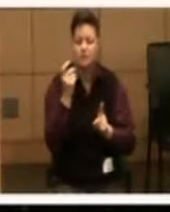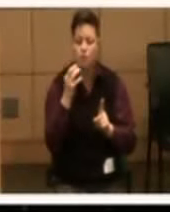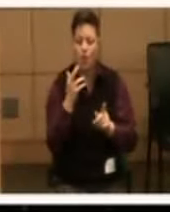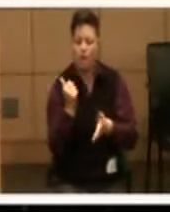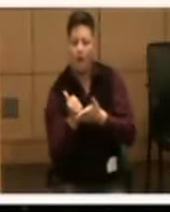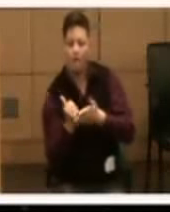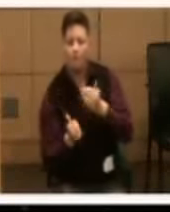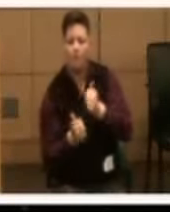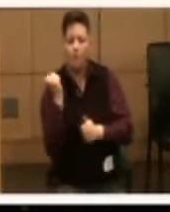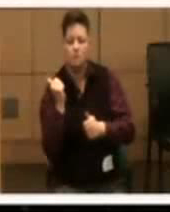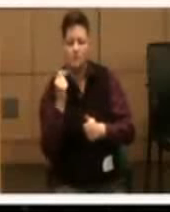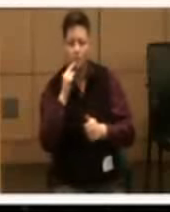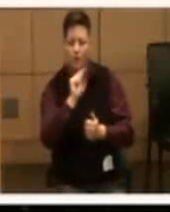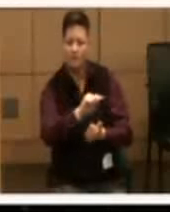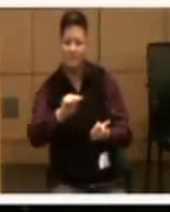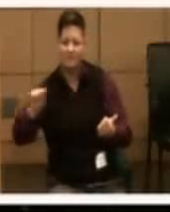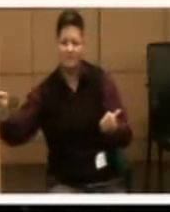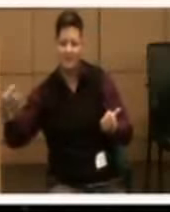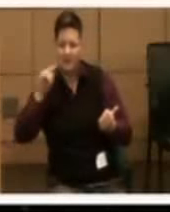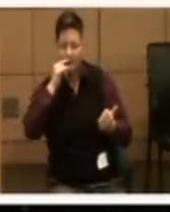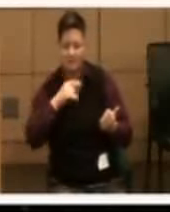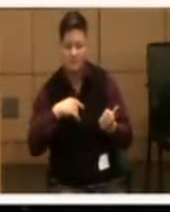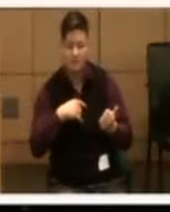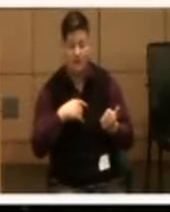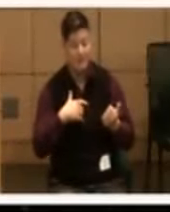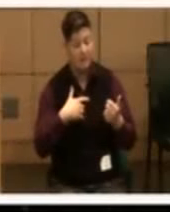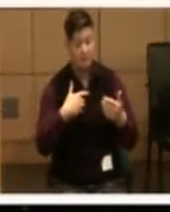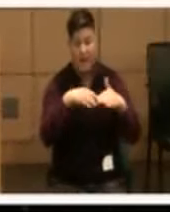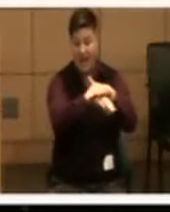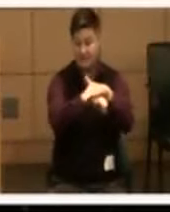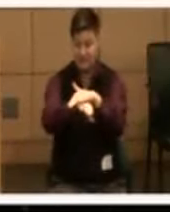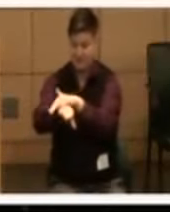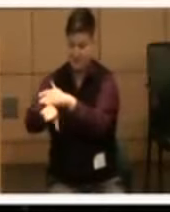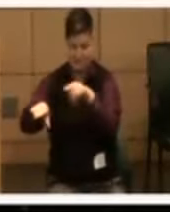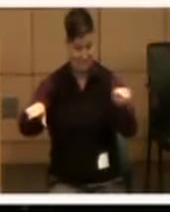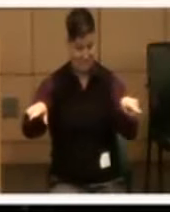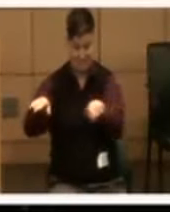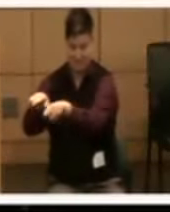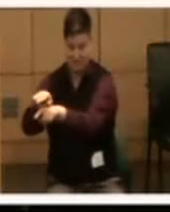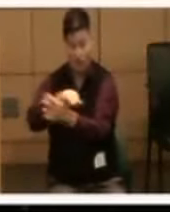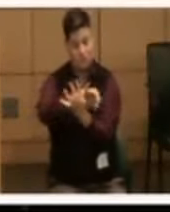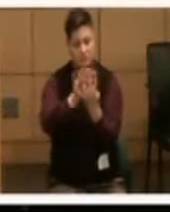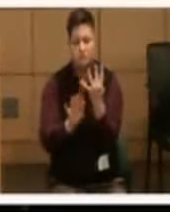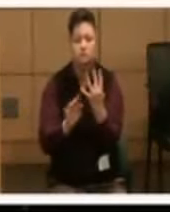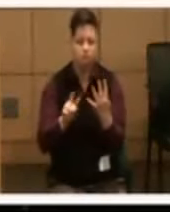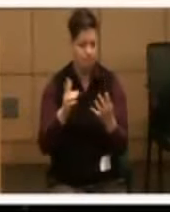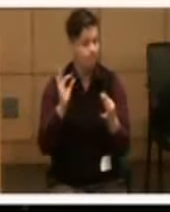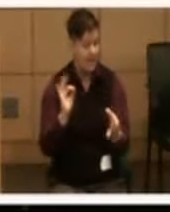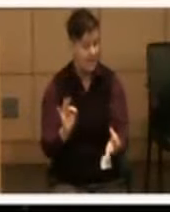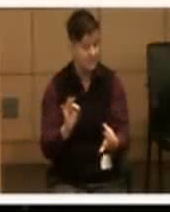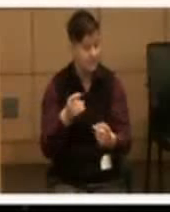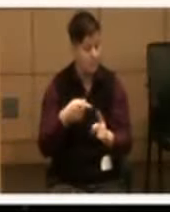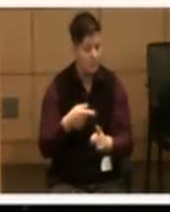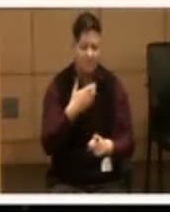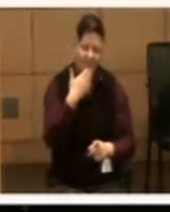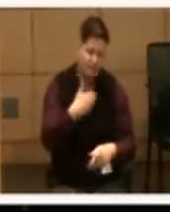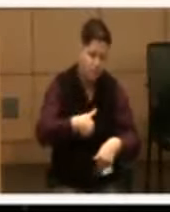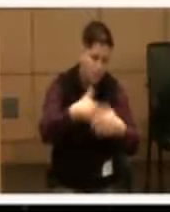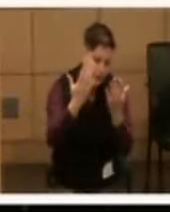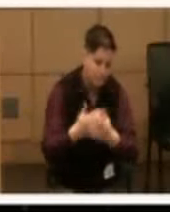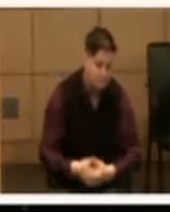And I think providing all access that you can through those types of services, that's an excellent, excellent point. Yeah, thank you for bringing that